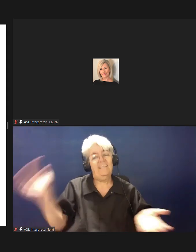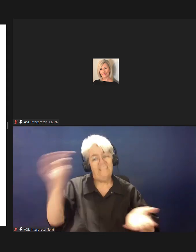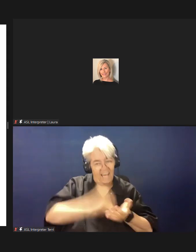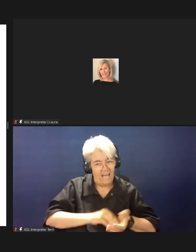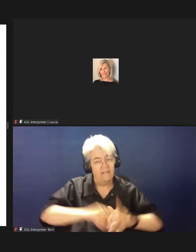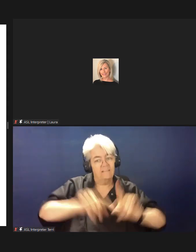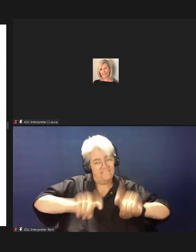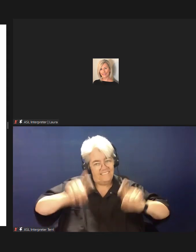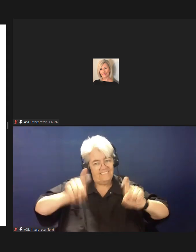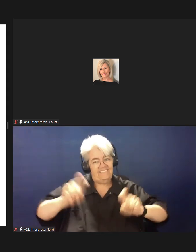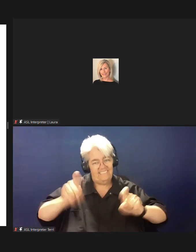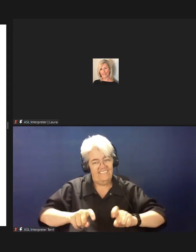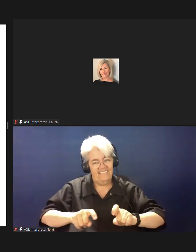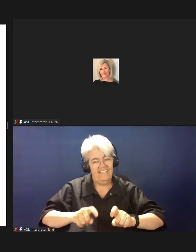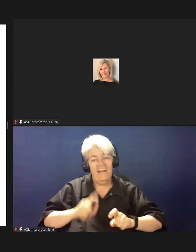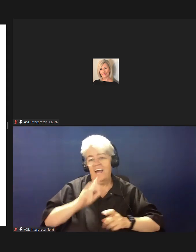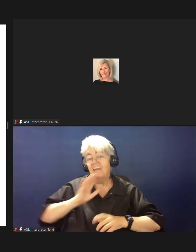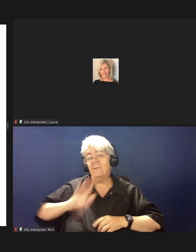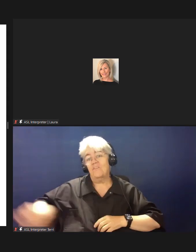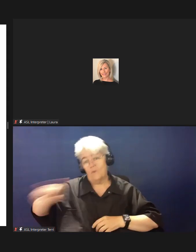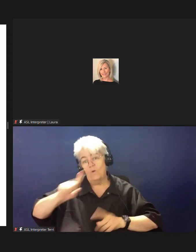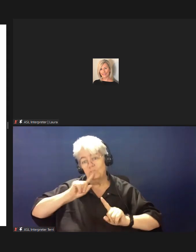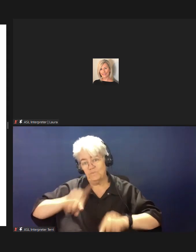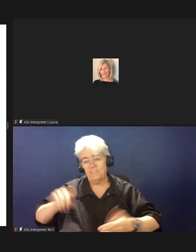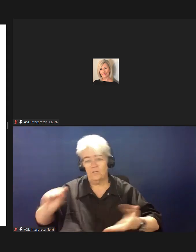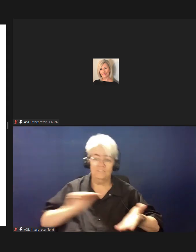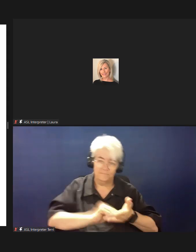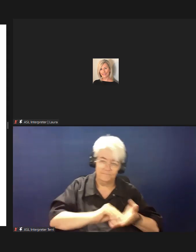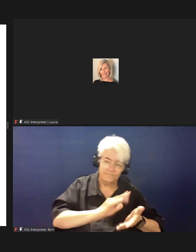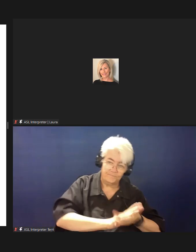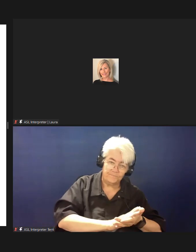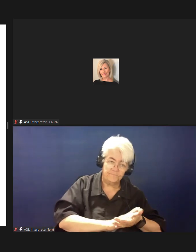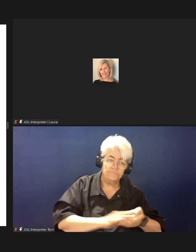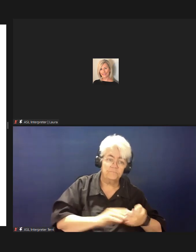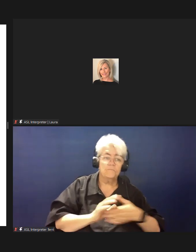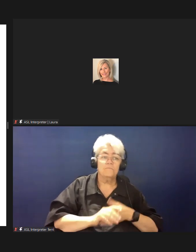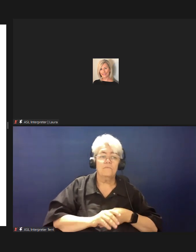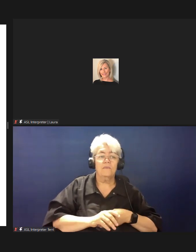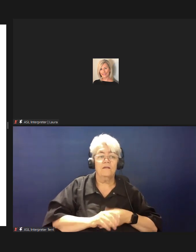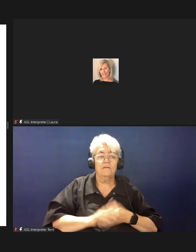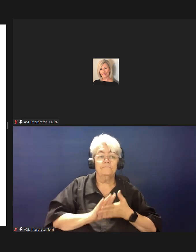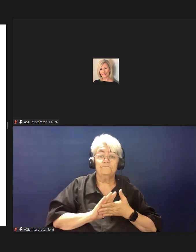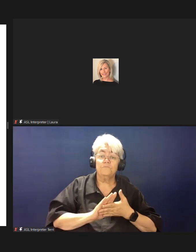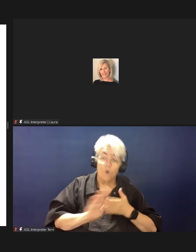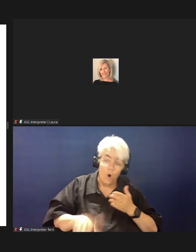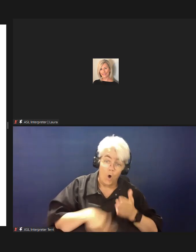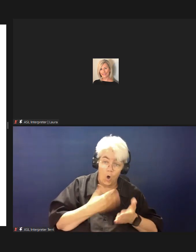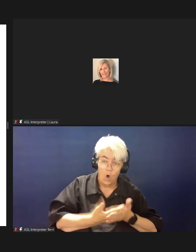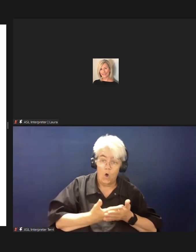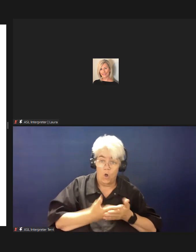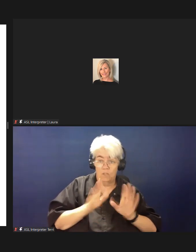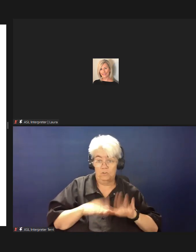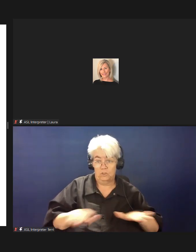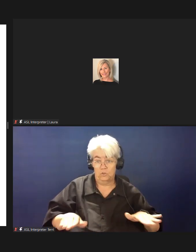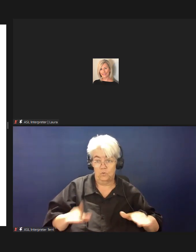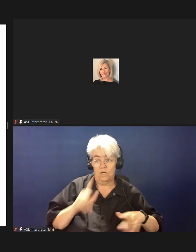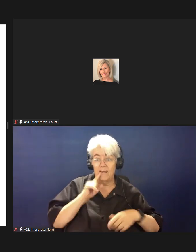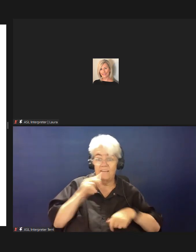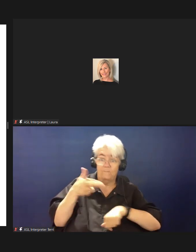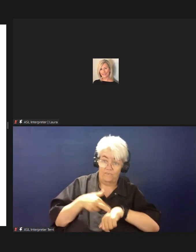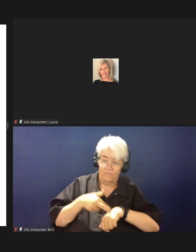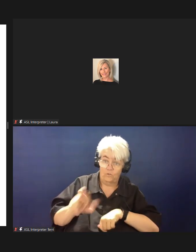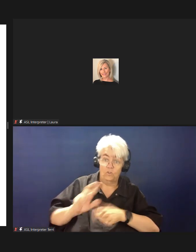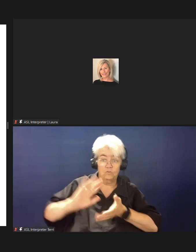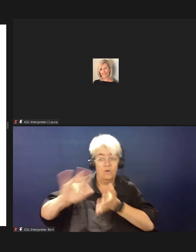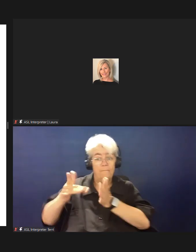yet passed and record those results. And all children referred for a middle ear evaluation must receive